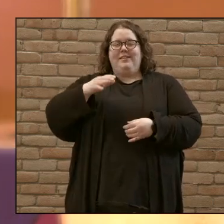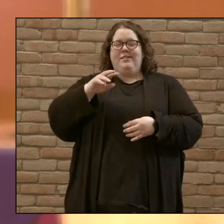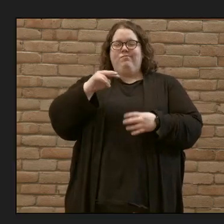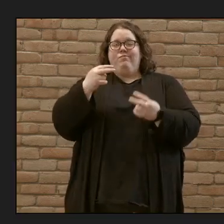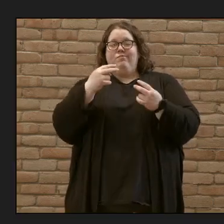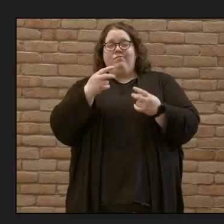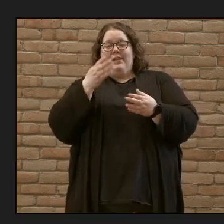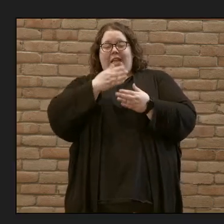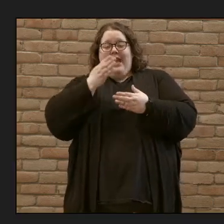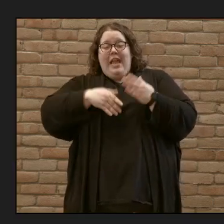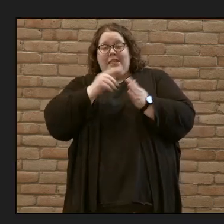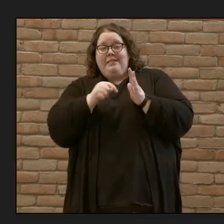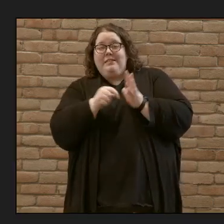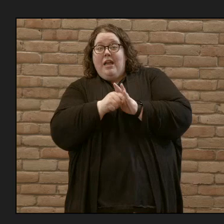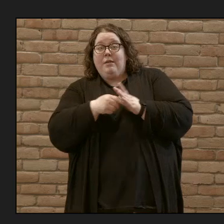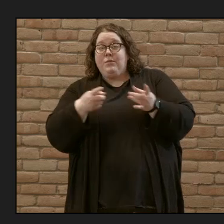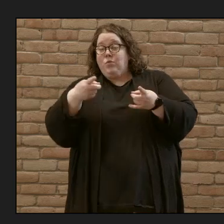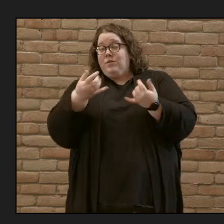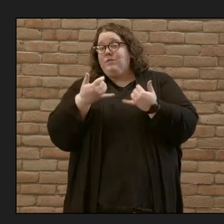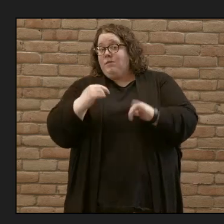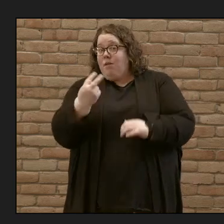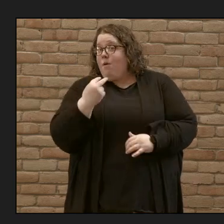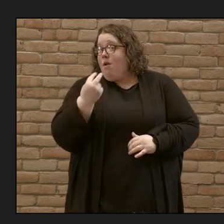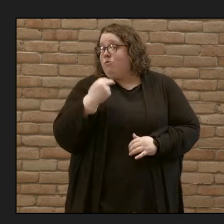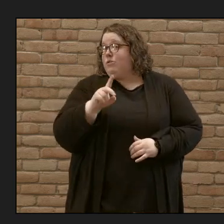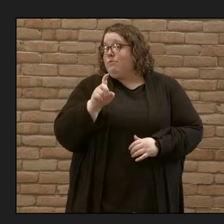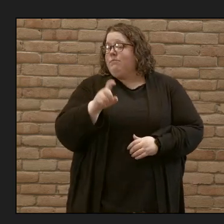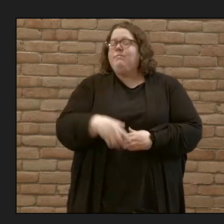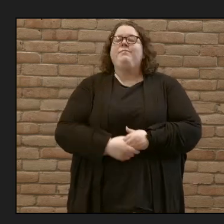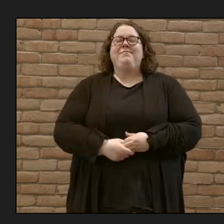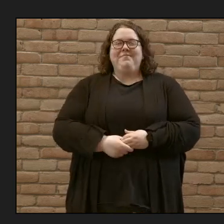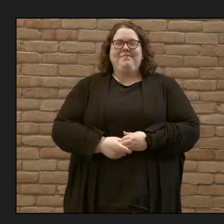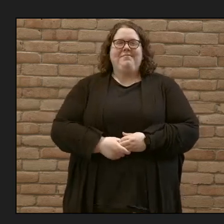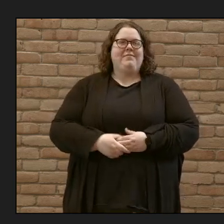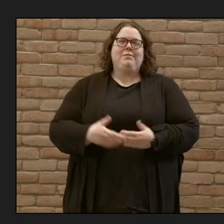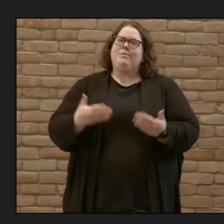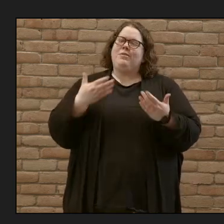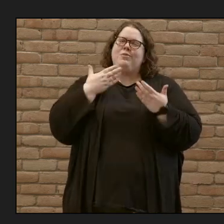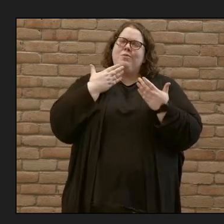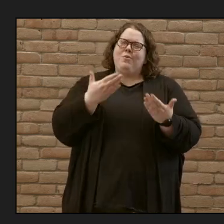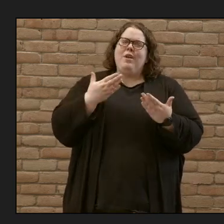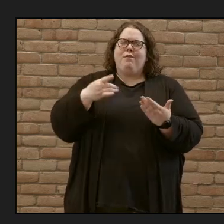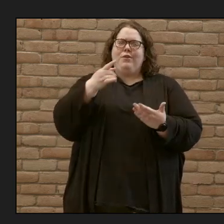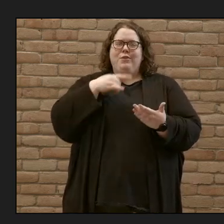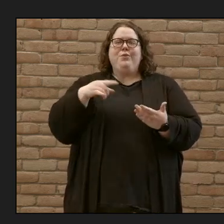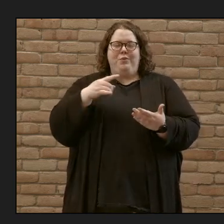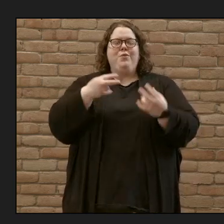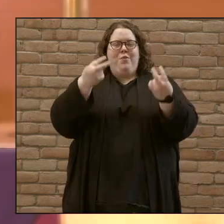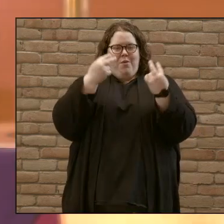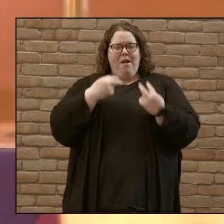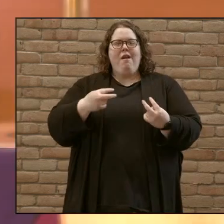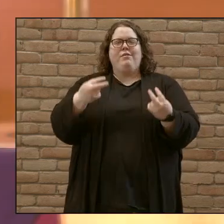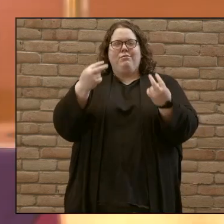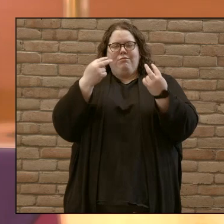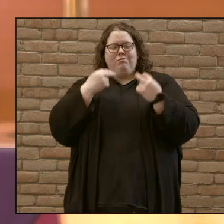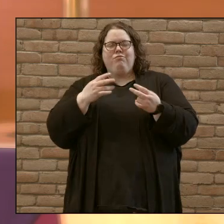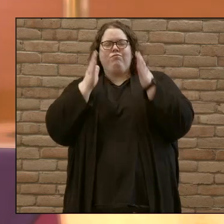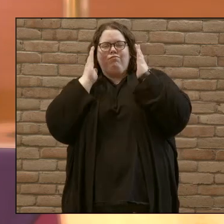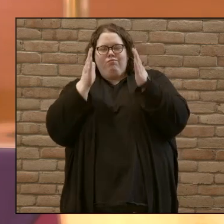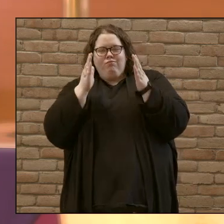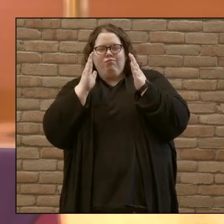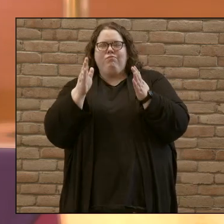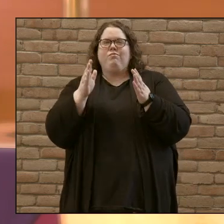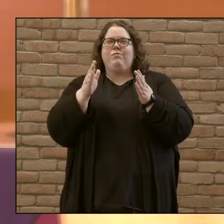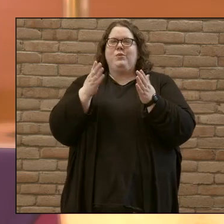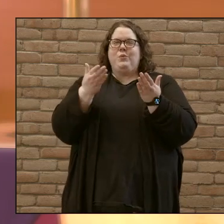End Times, Are You Still Watching? And I'm so grateful that you've been watching and attentive to the things